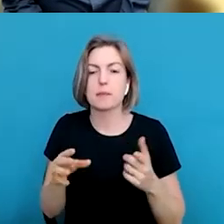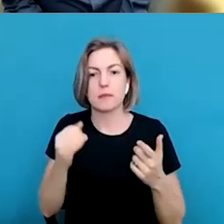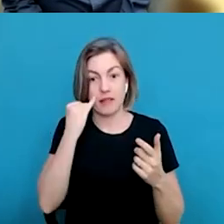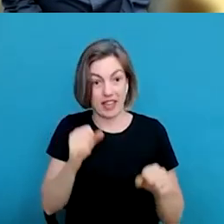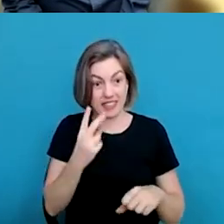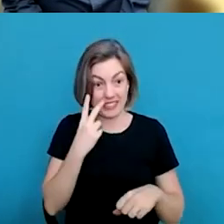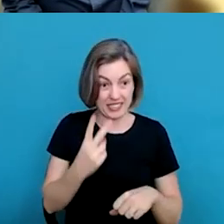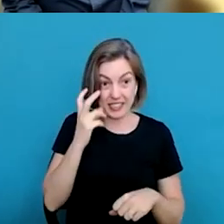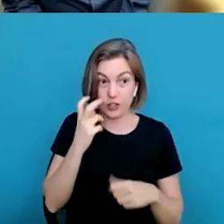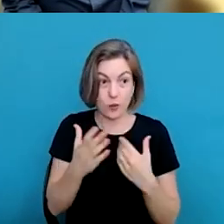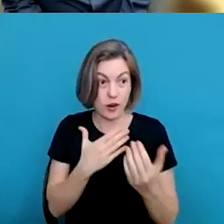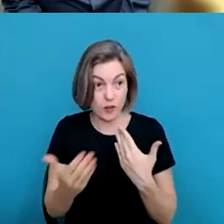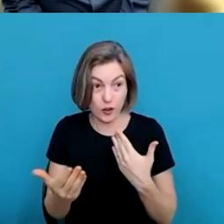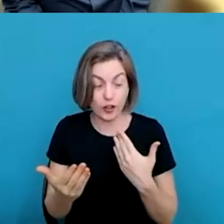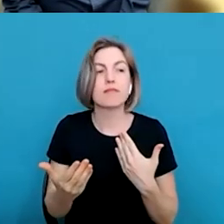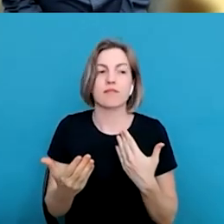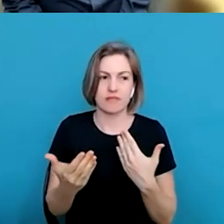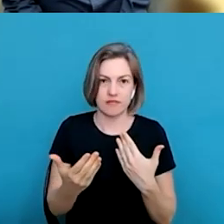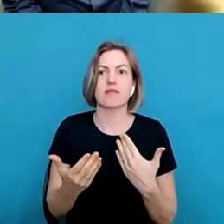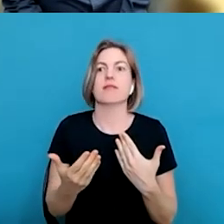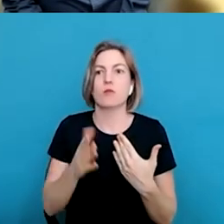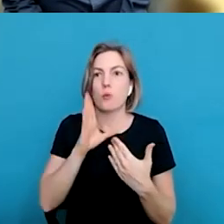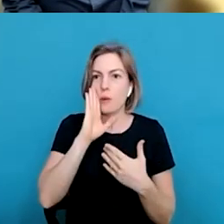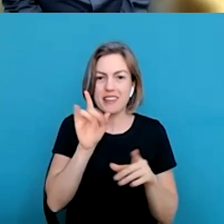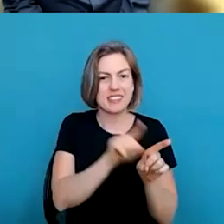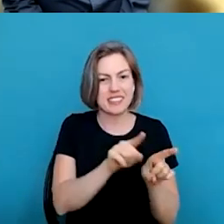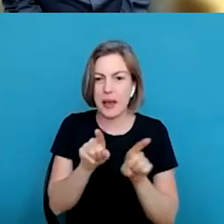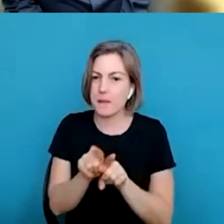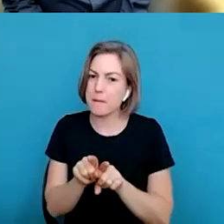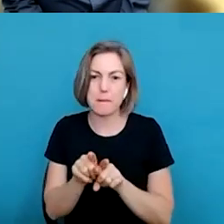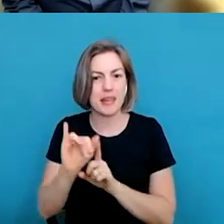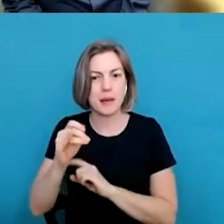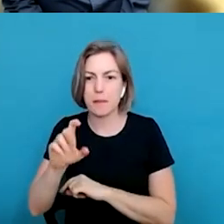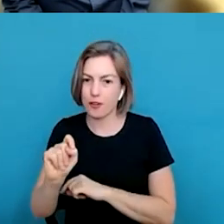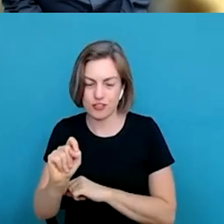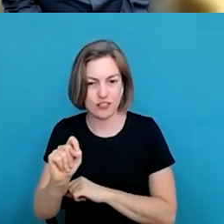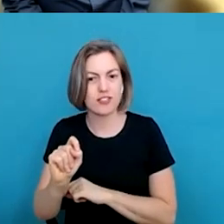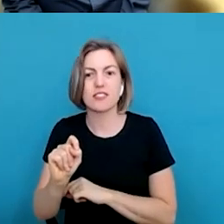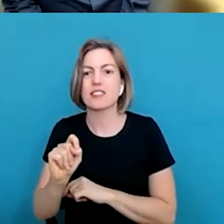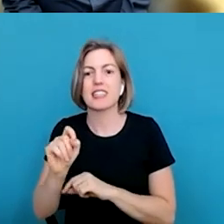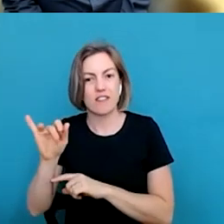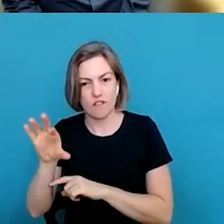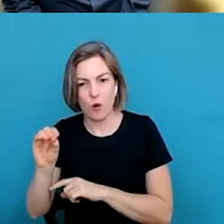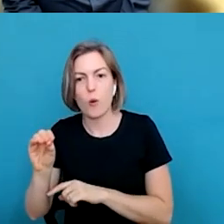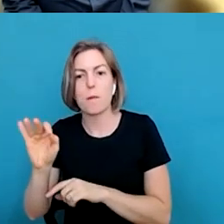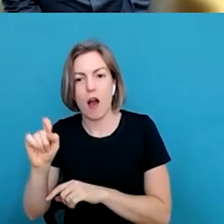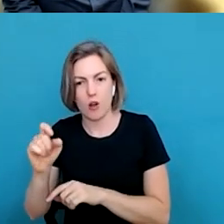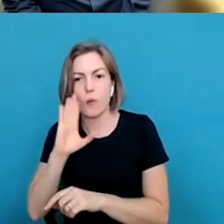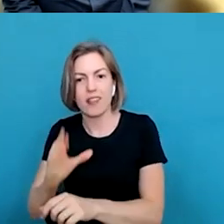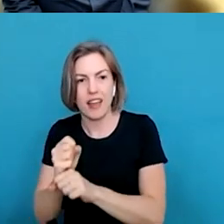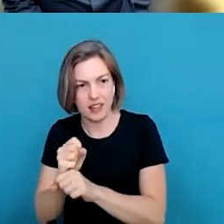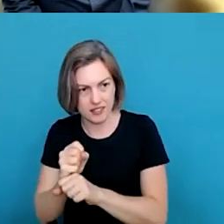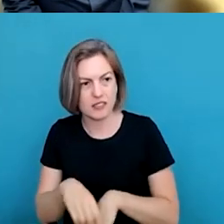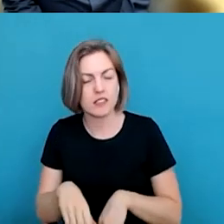hear it, whatever, that would be the same input that the InfoBot would get.